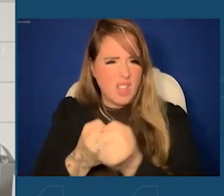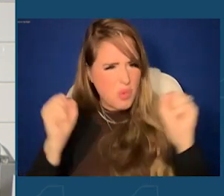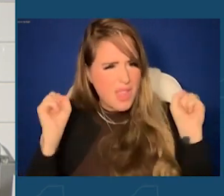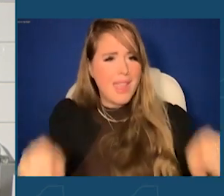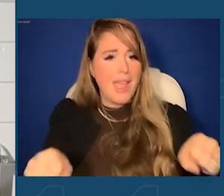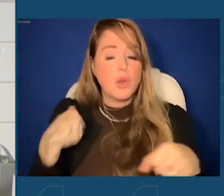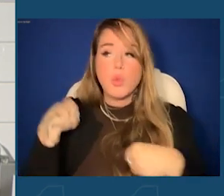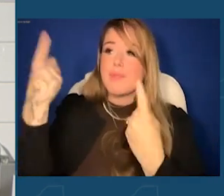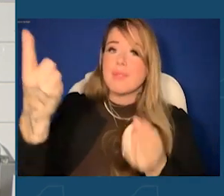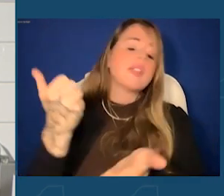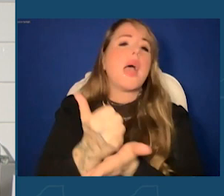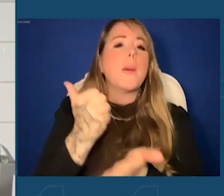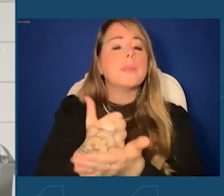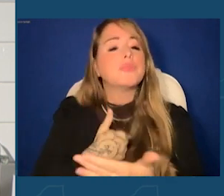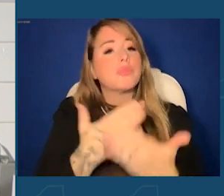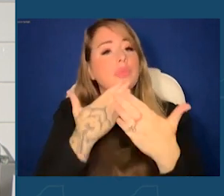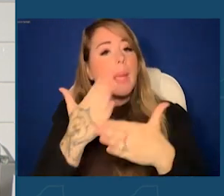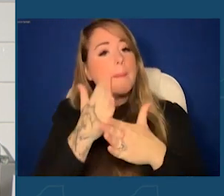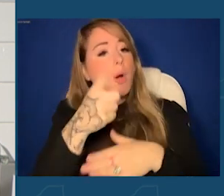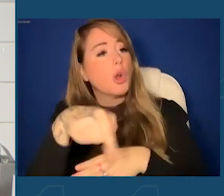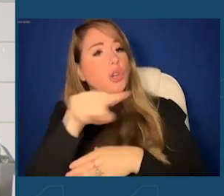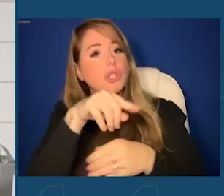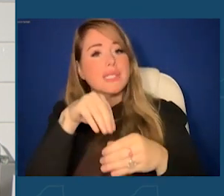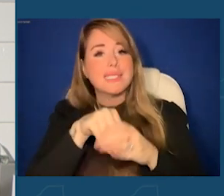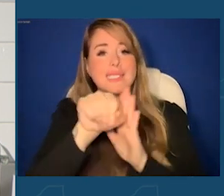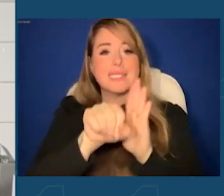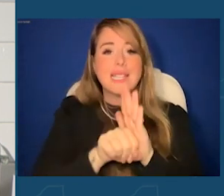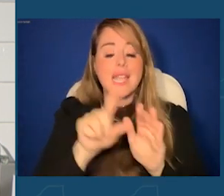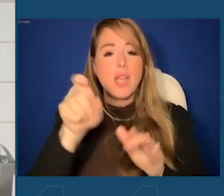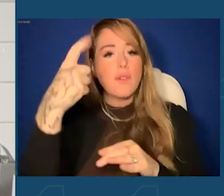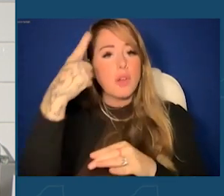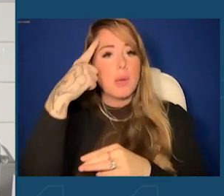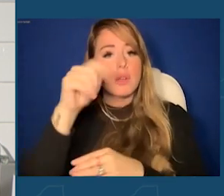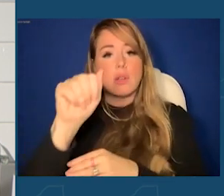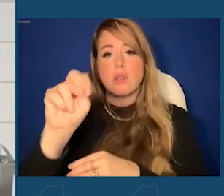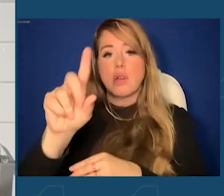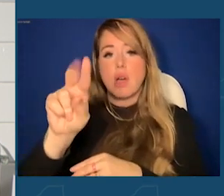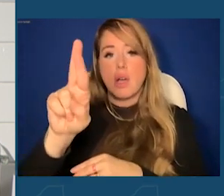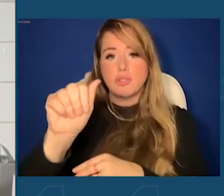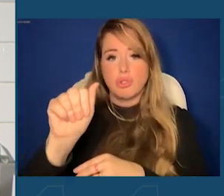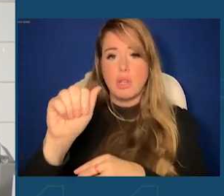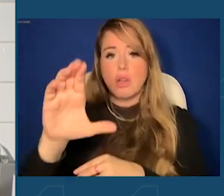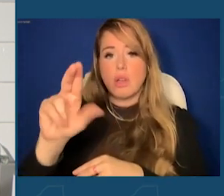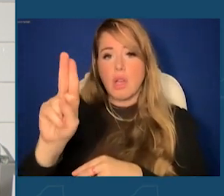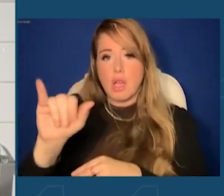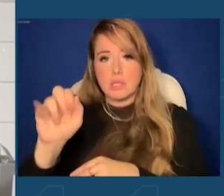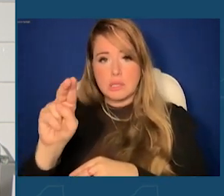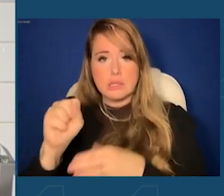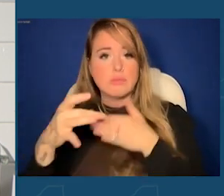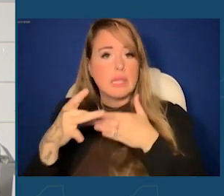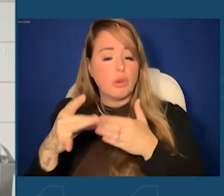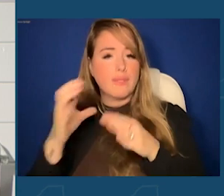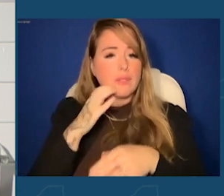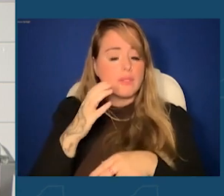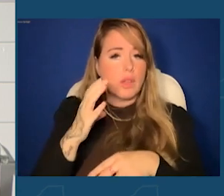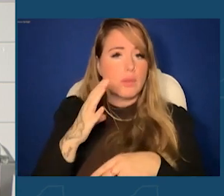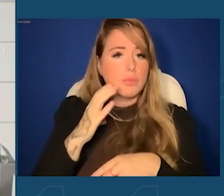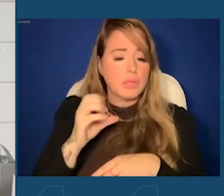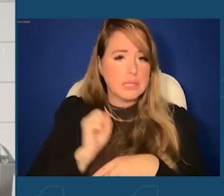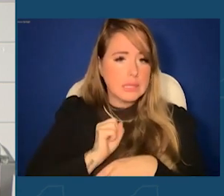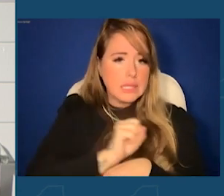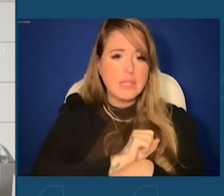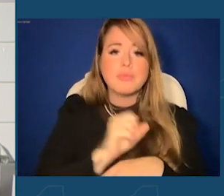I want to thank my partners in state government, Andrea Stewart-Cousins, the leader of the Senate, Carl Heastie, our speaker, the